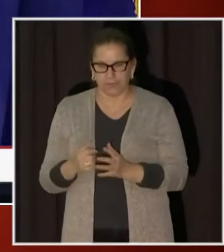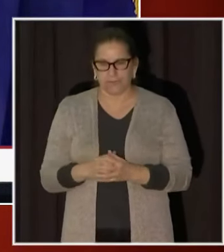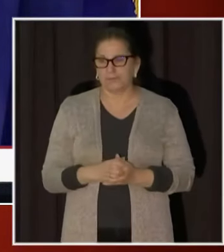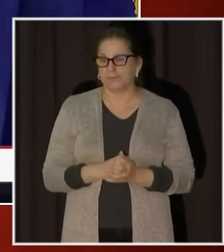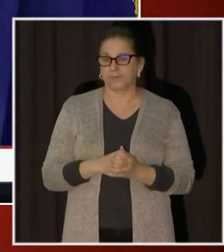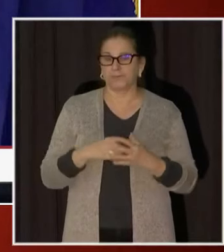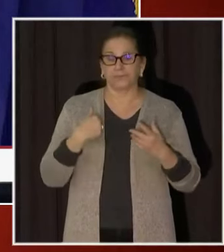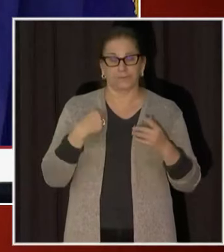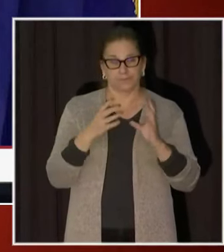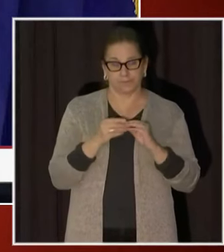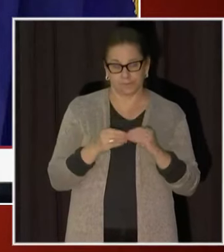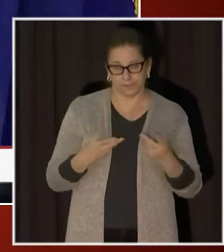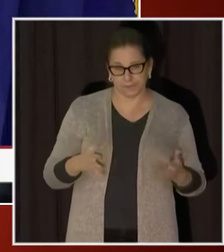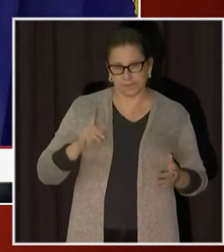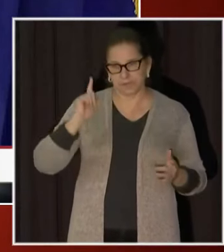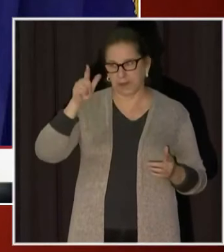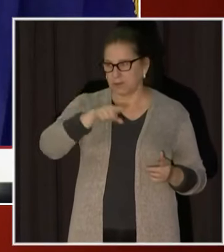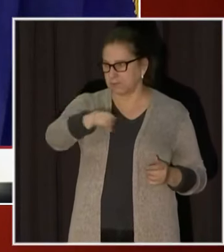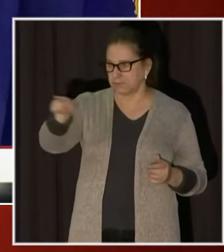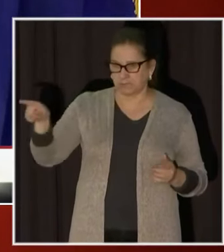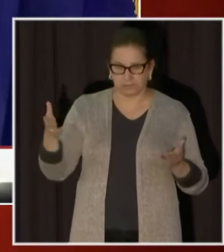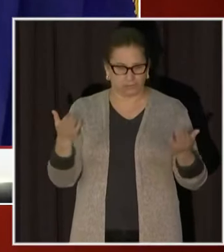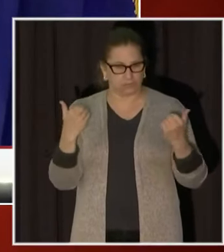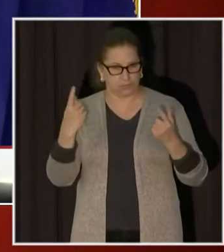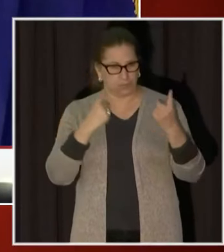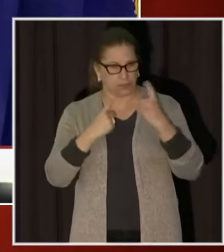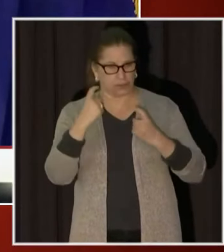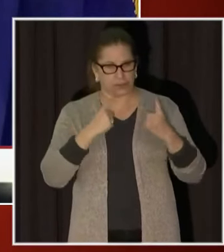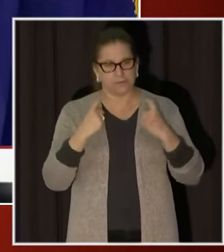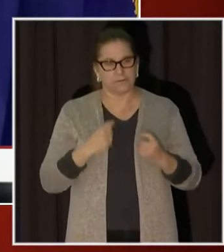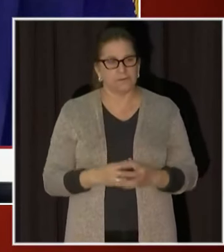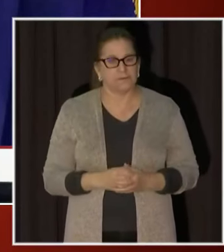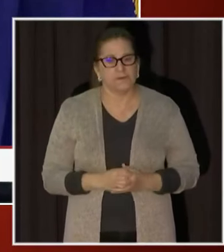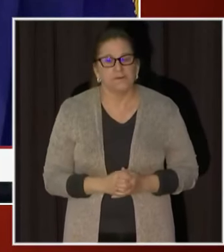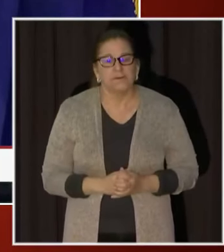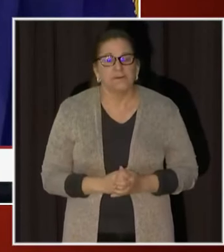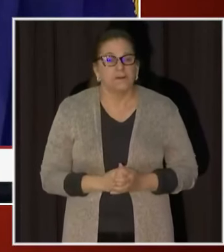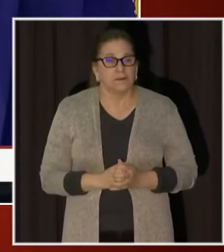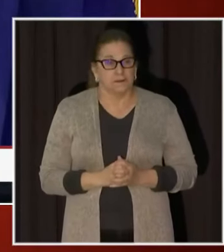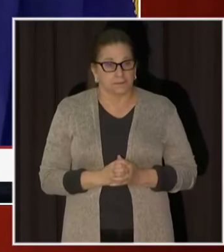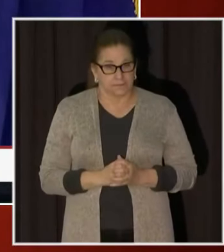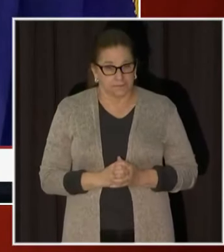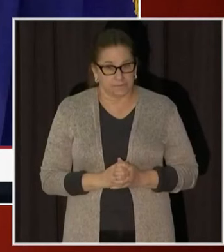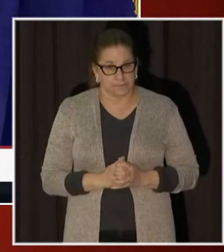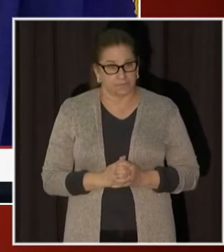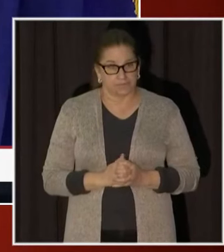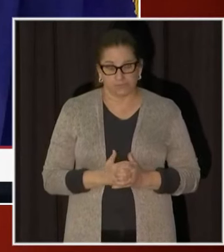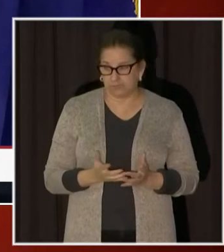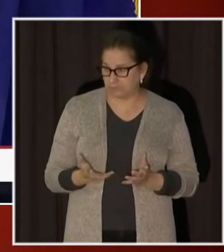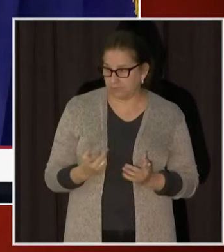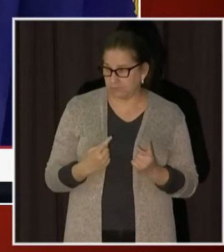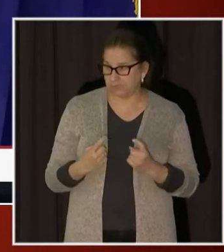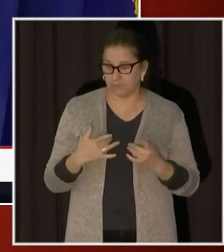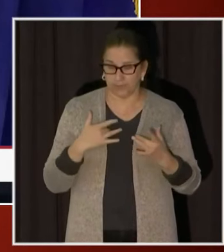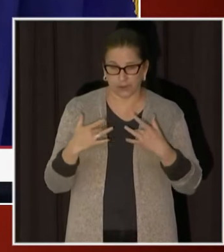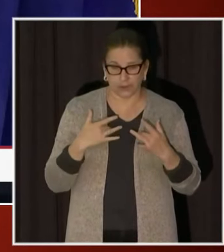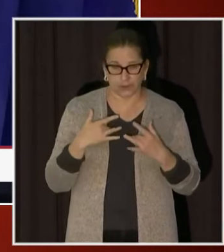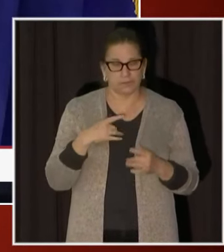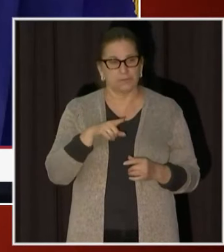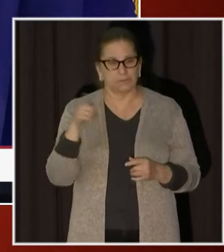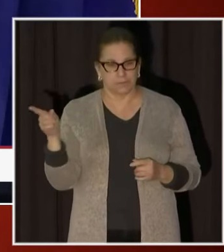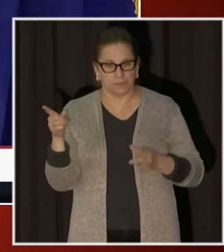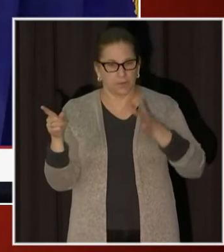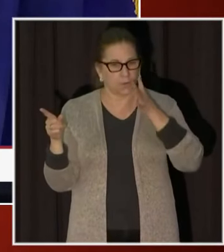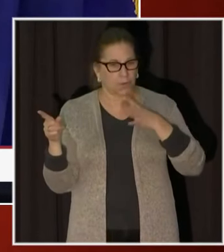will proceed with her presentation. So are there any questions concerning the legislative meeting? Yes, Sophie? Are you considering